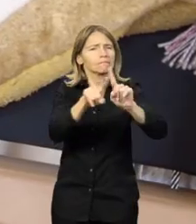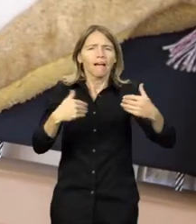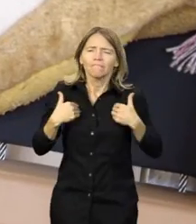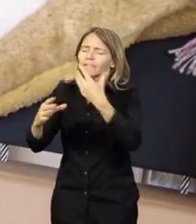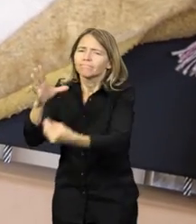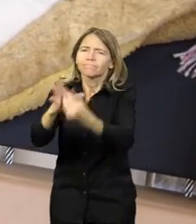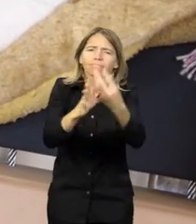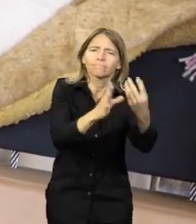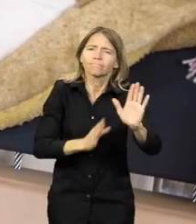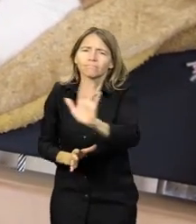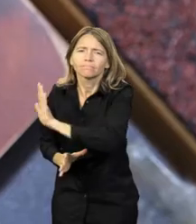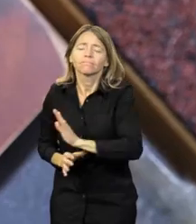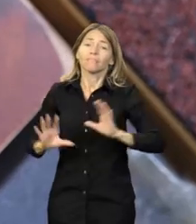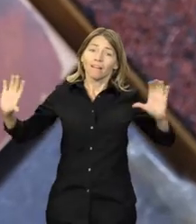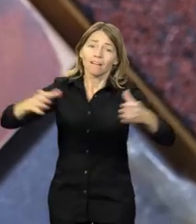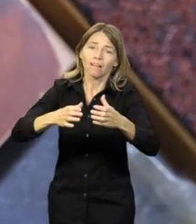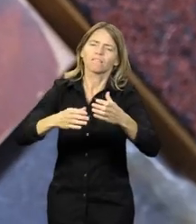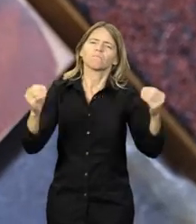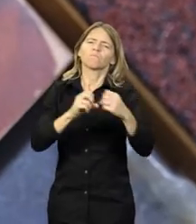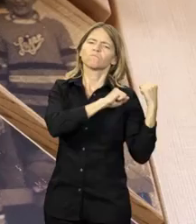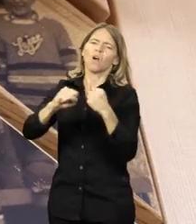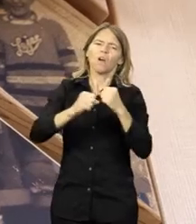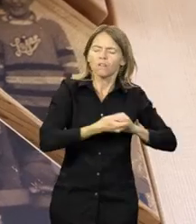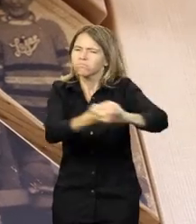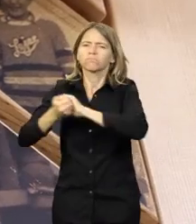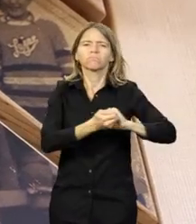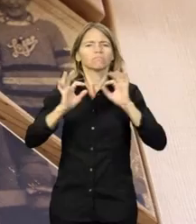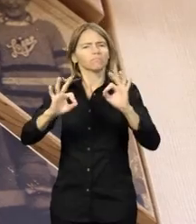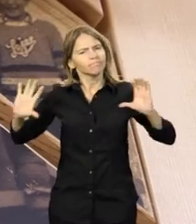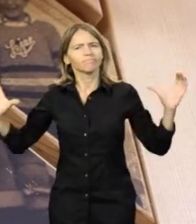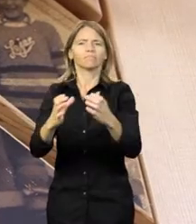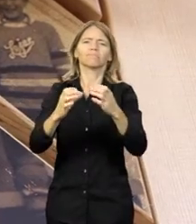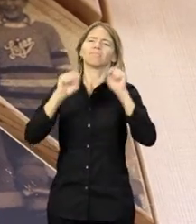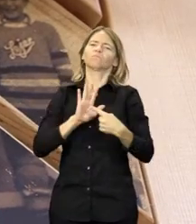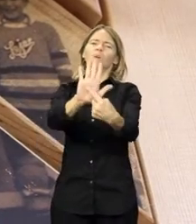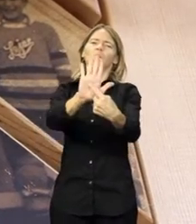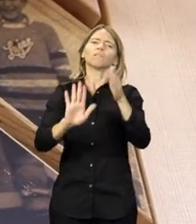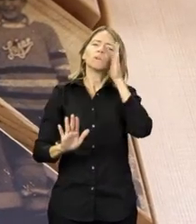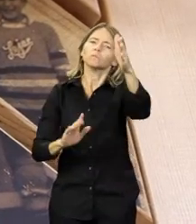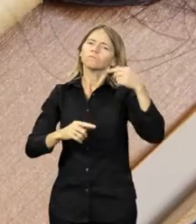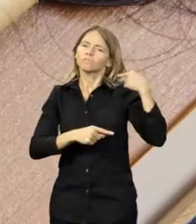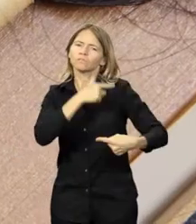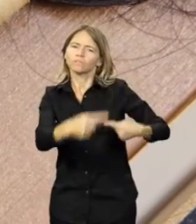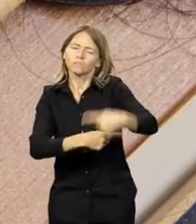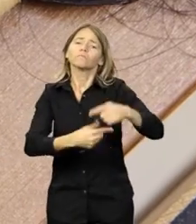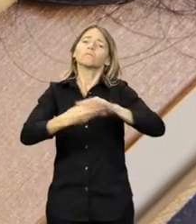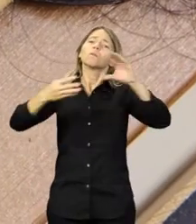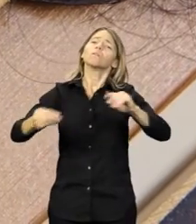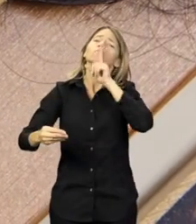and formidable, collectively able to recount for future generations the true story of loss,